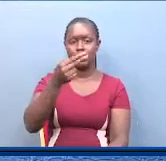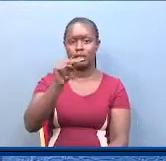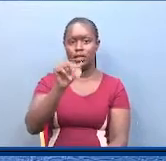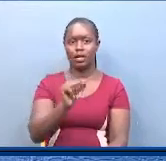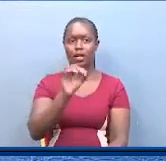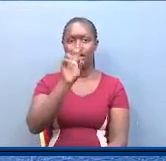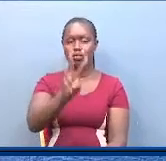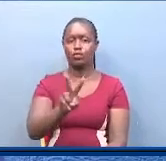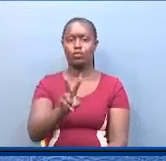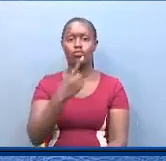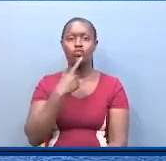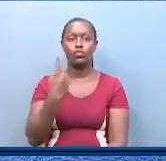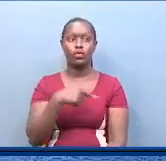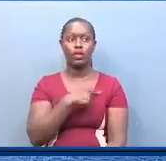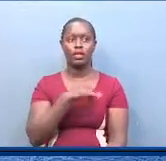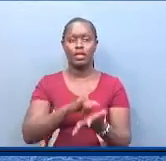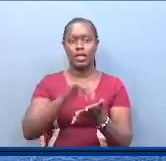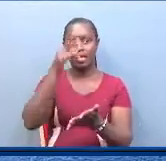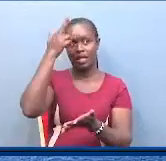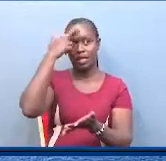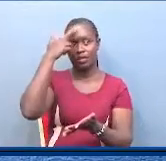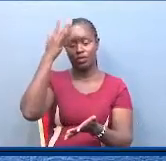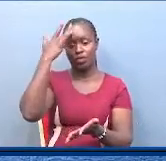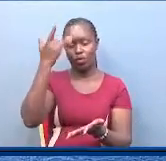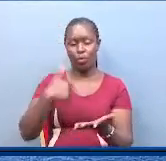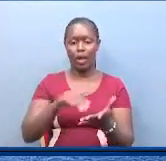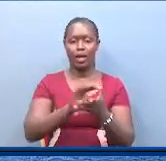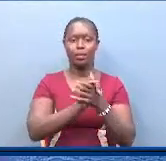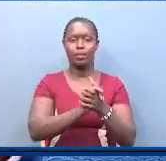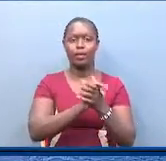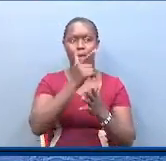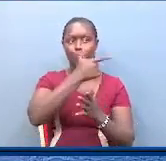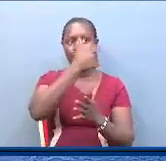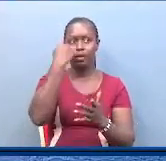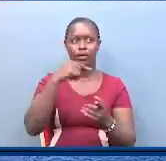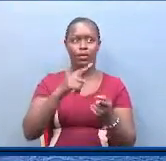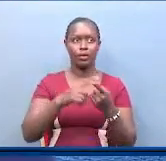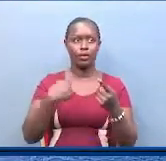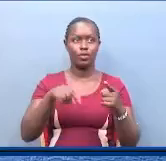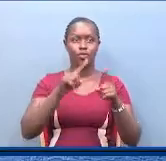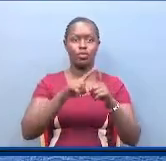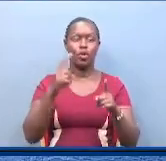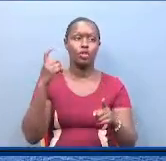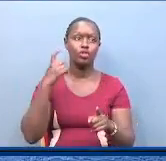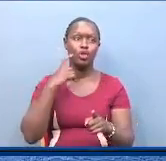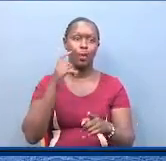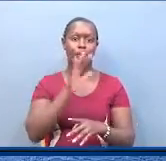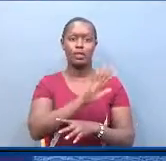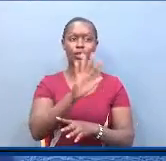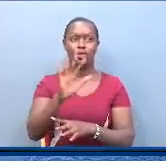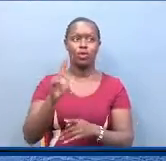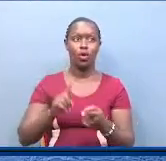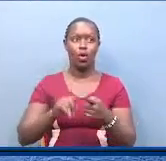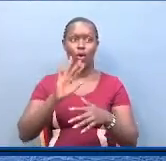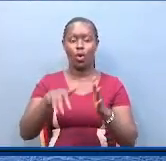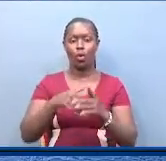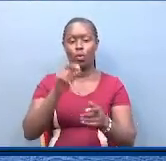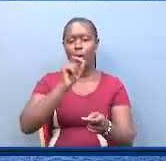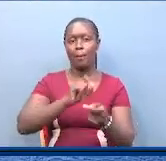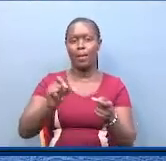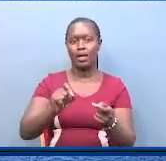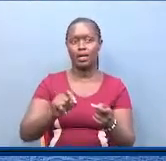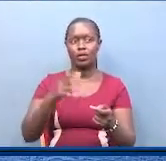Sagana 2, told us that the reason why I shook hands with Raila is because your shops and your river were being banned by him.